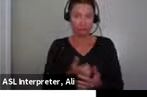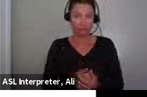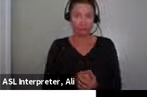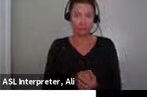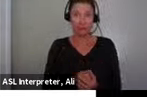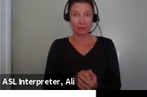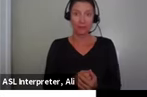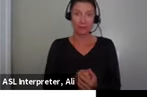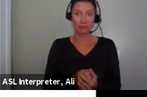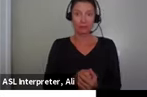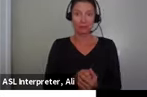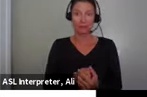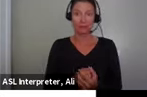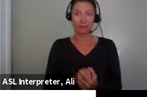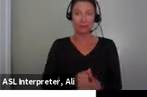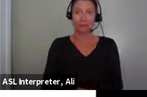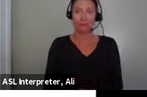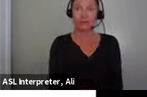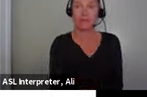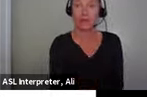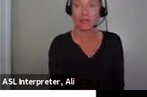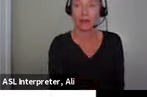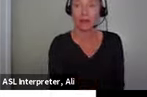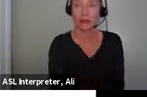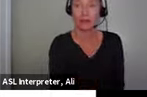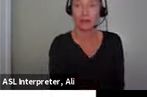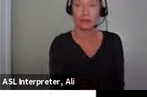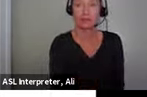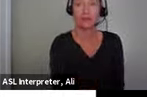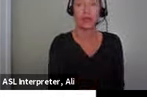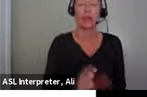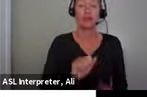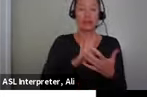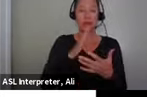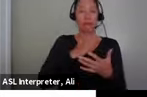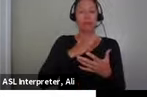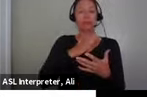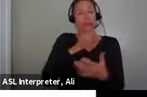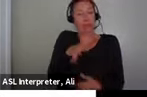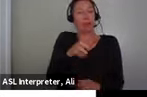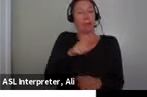It addresses my first question somewhat. The second one is about the no-build option.